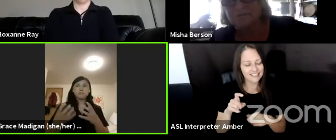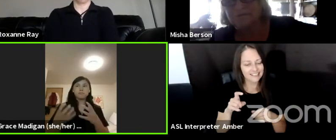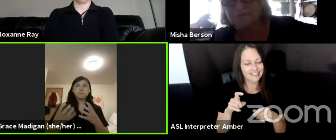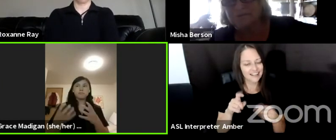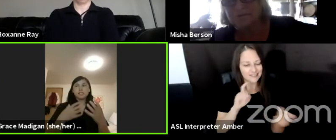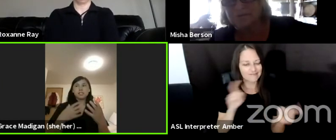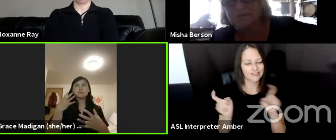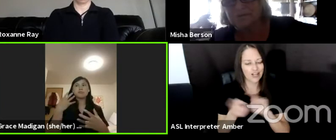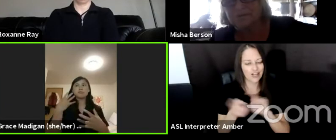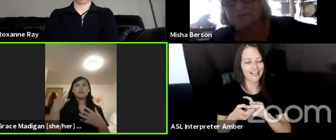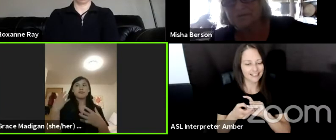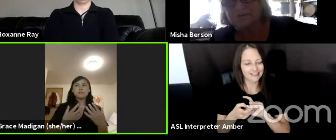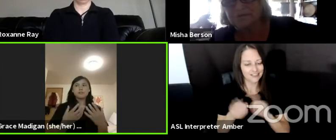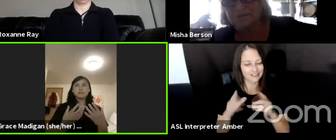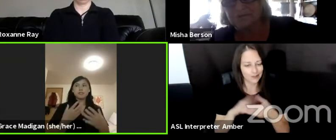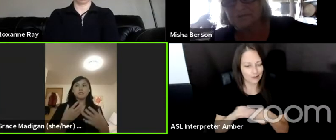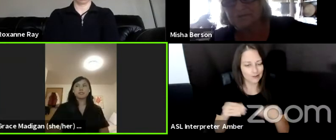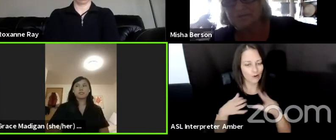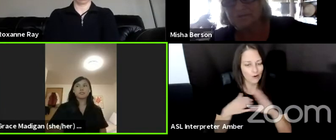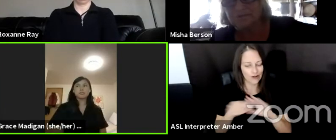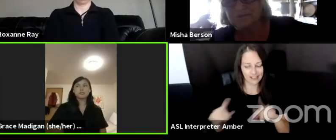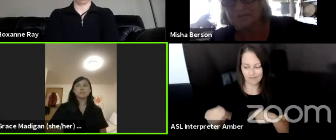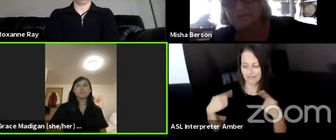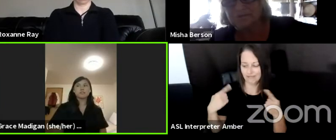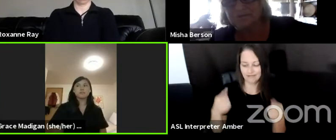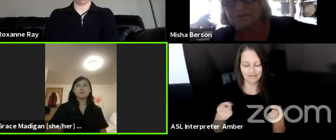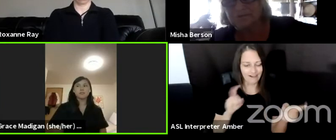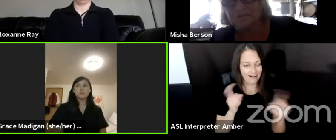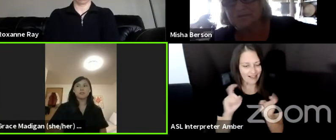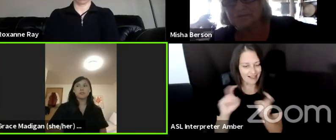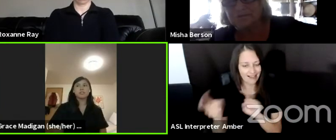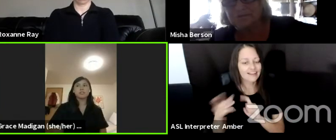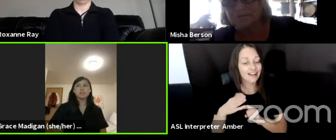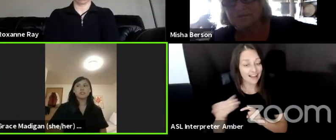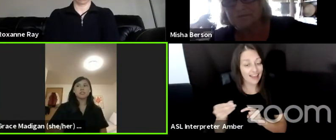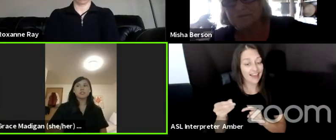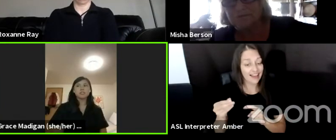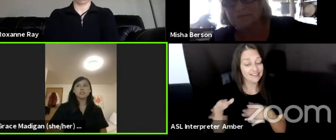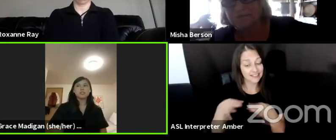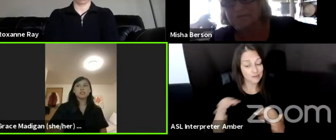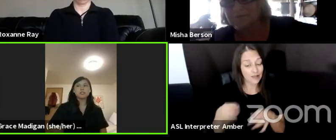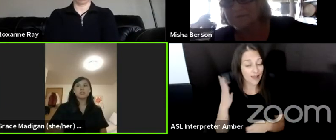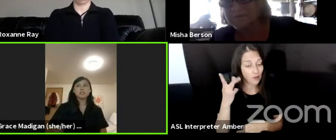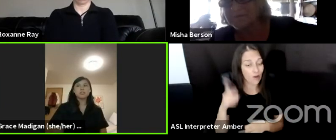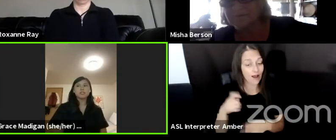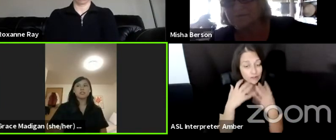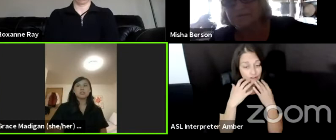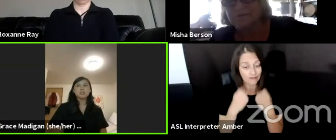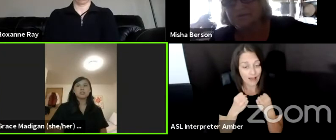art can be and how we should value it, I think is so important in you know,